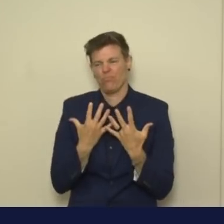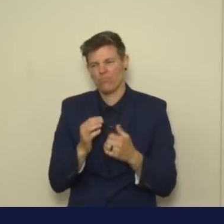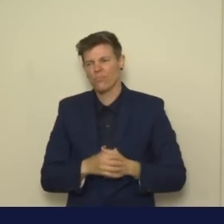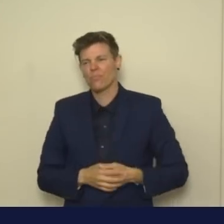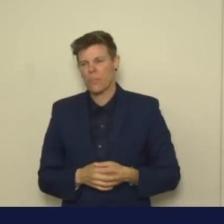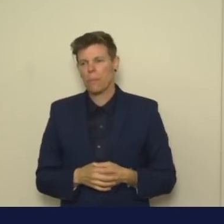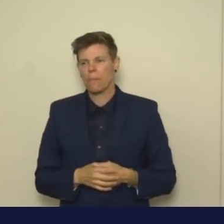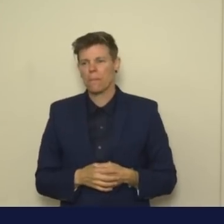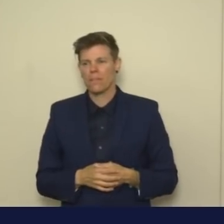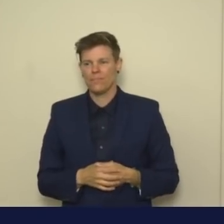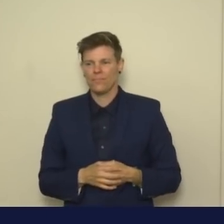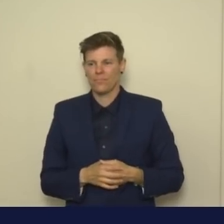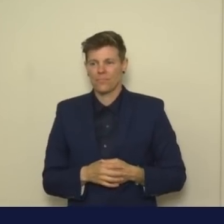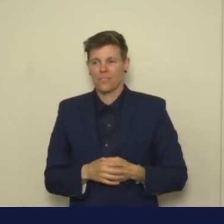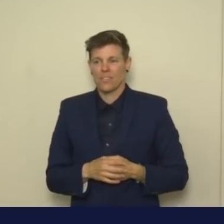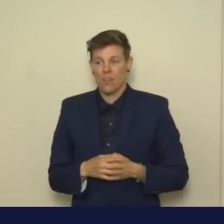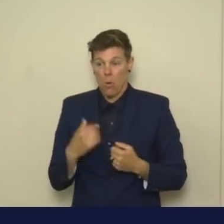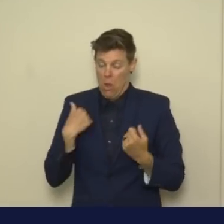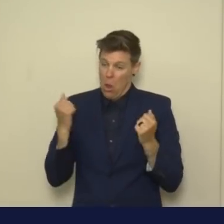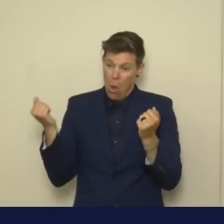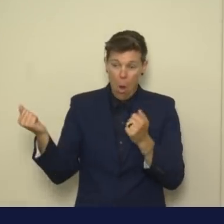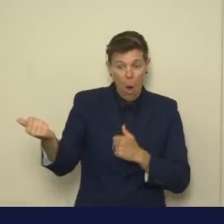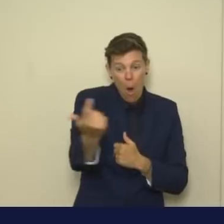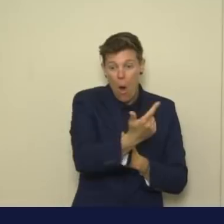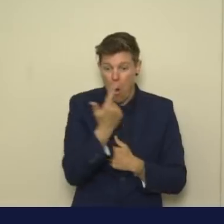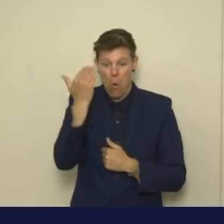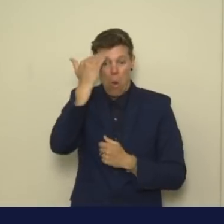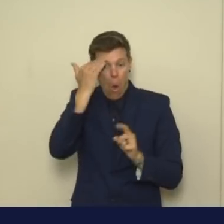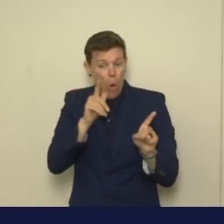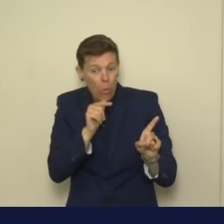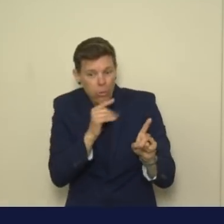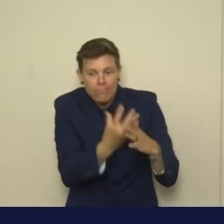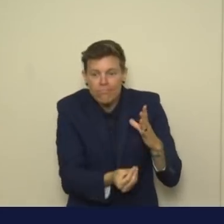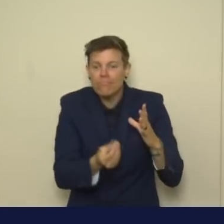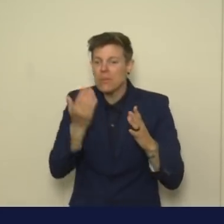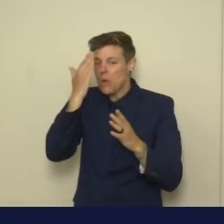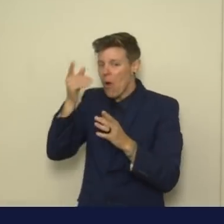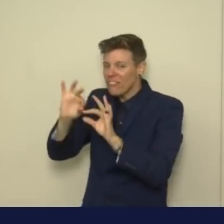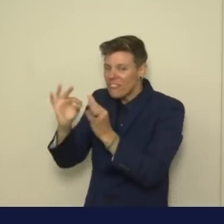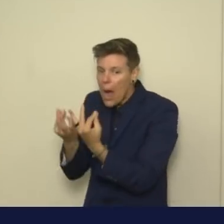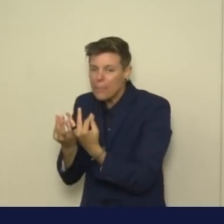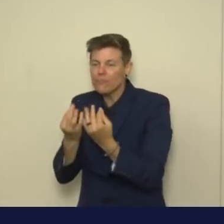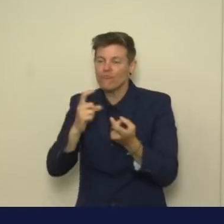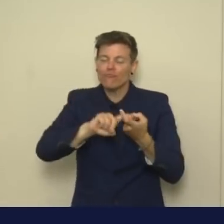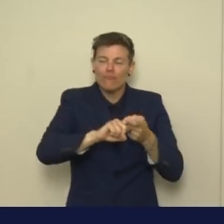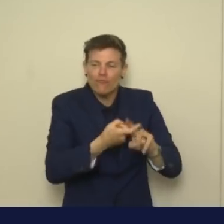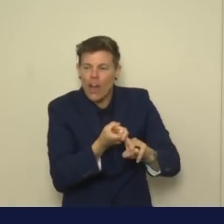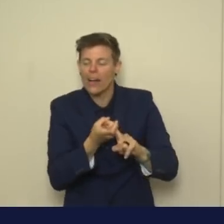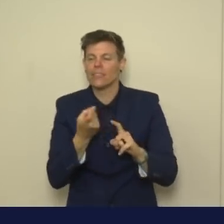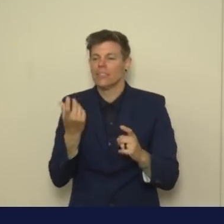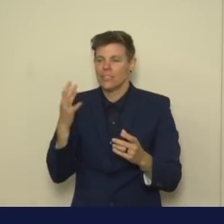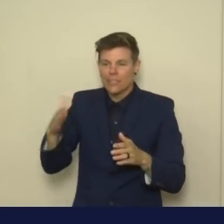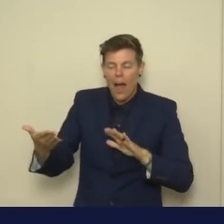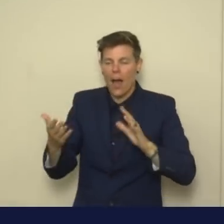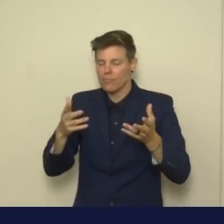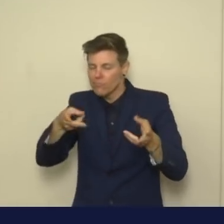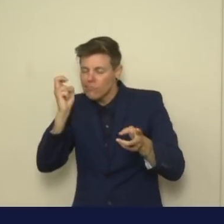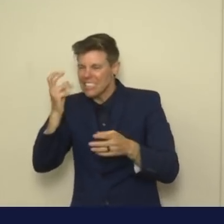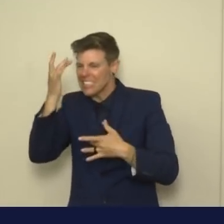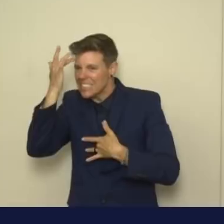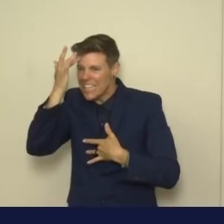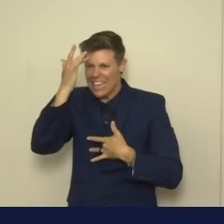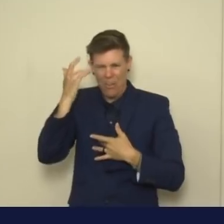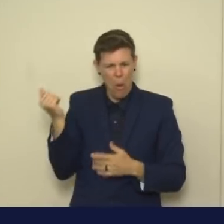left who don't know someone who has either gotten very sick and have been hospitalized or who have lost a friend or a loved one to